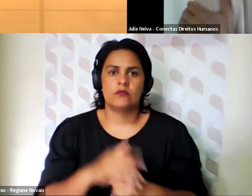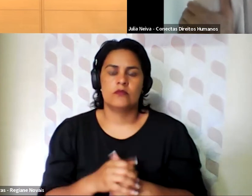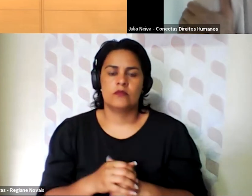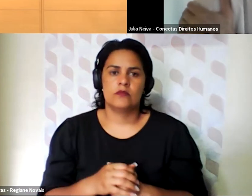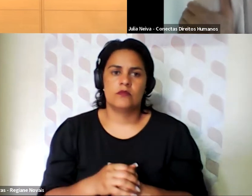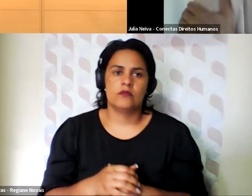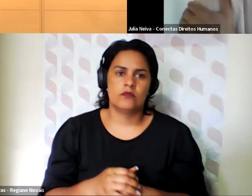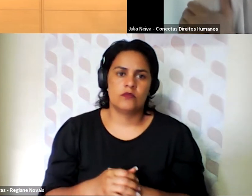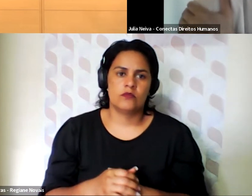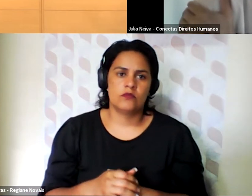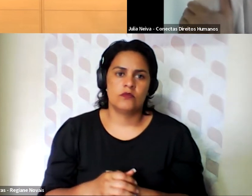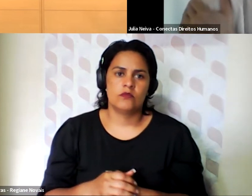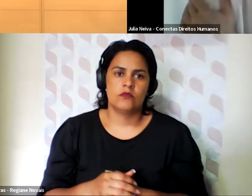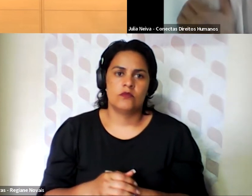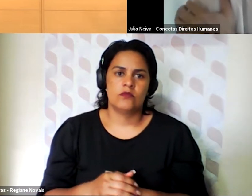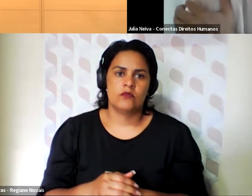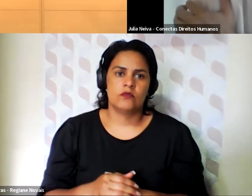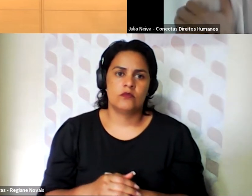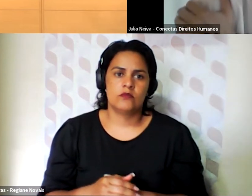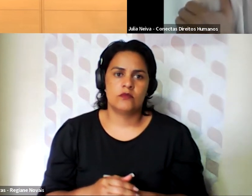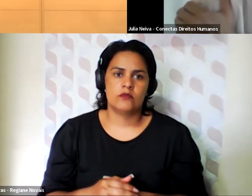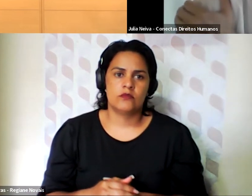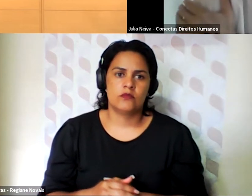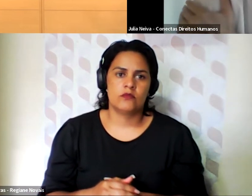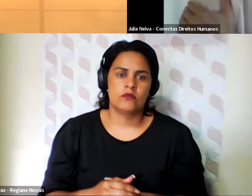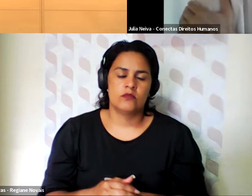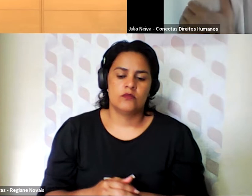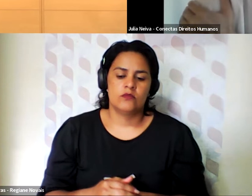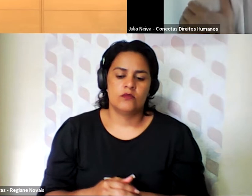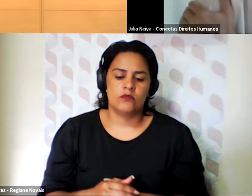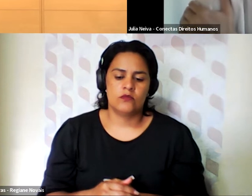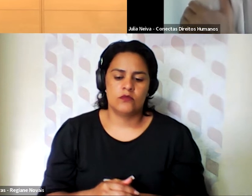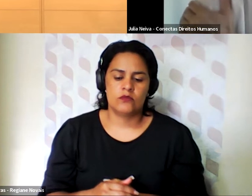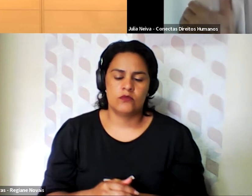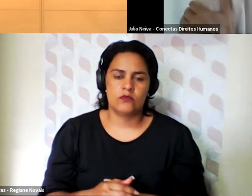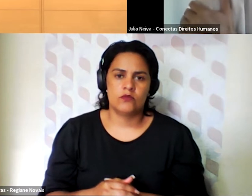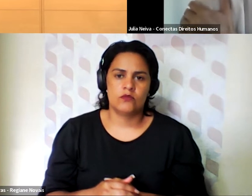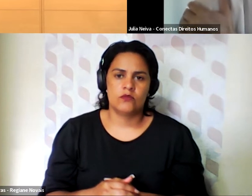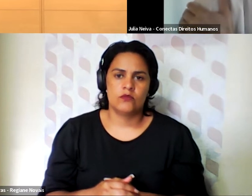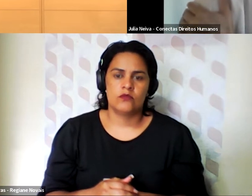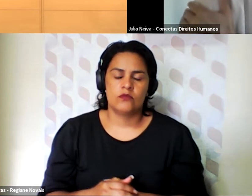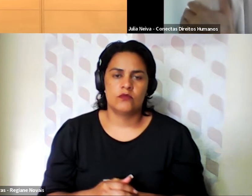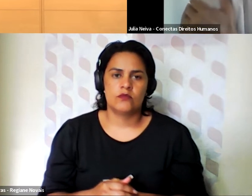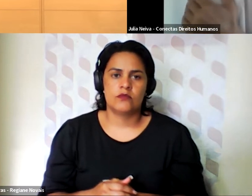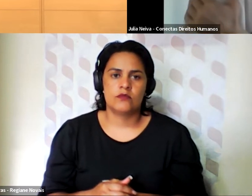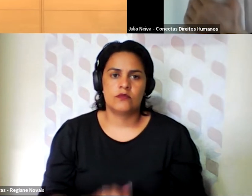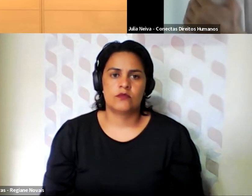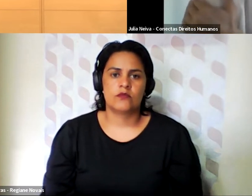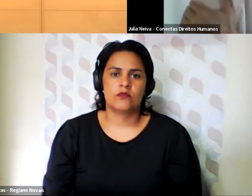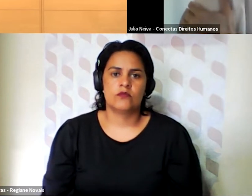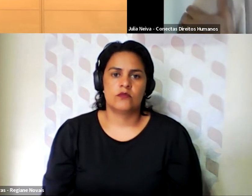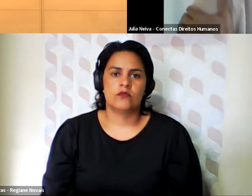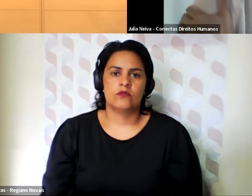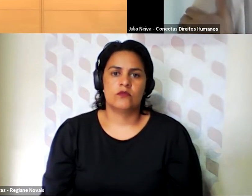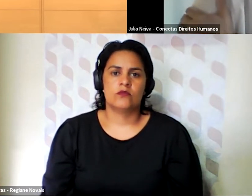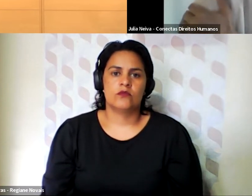the implementation of that legislation. And they found that in some areas it's okay, in